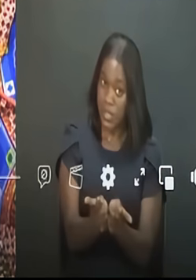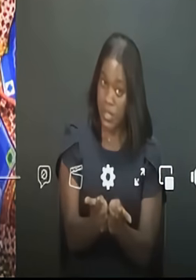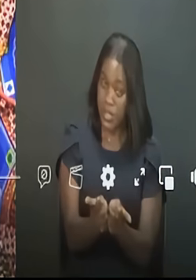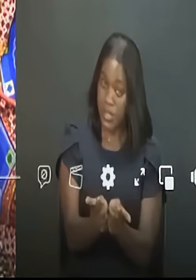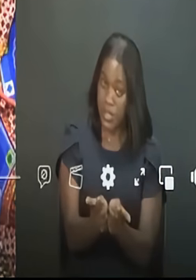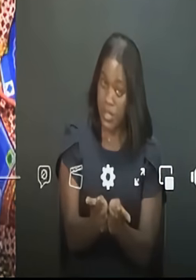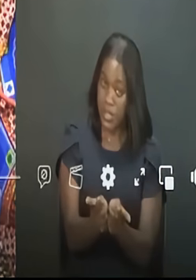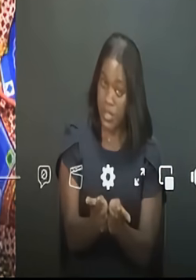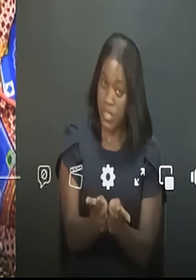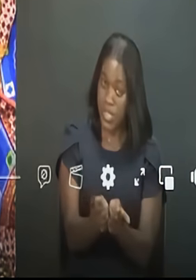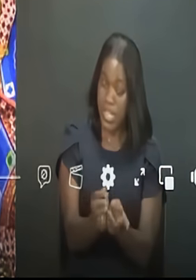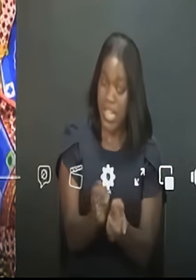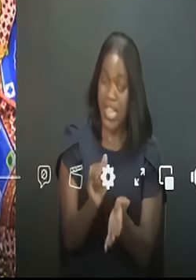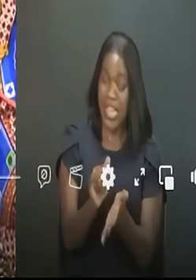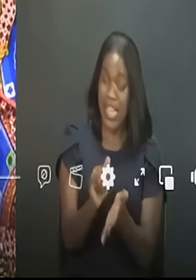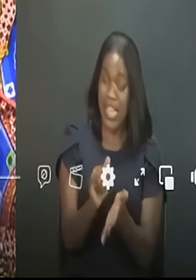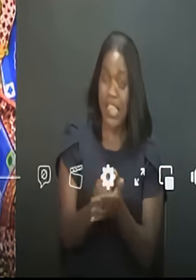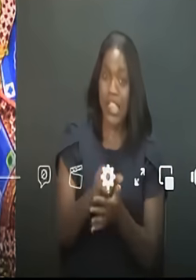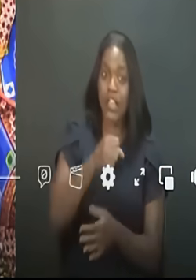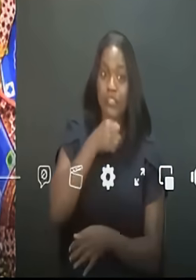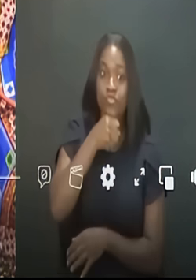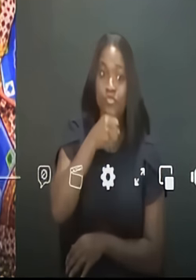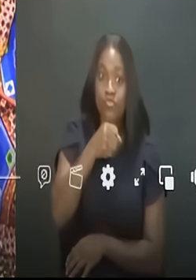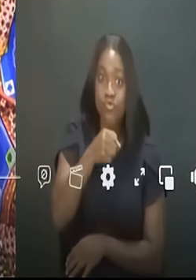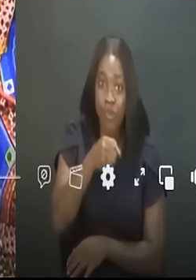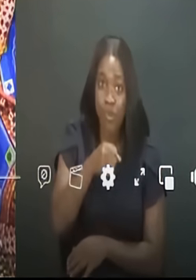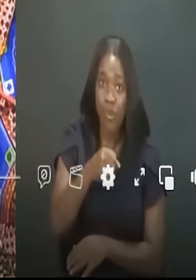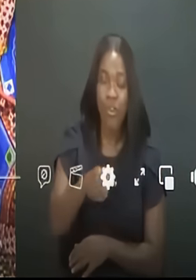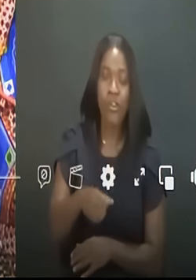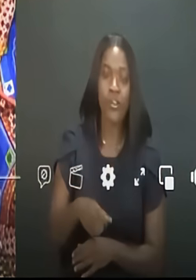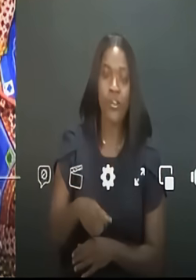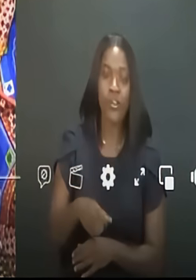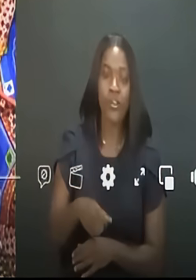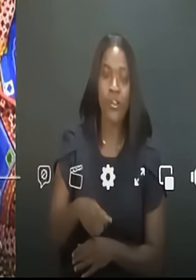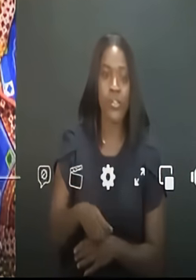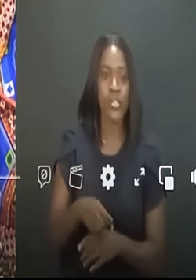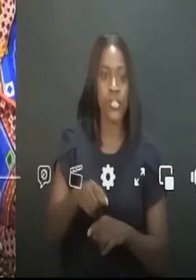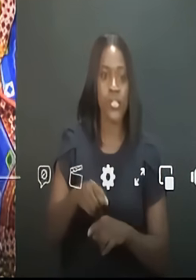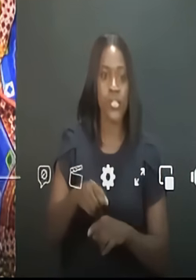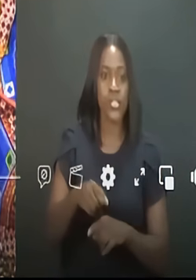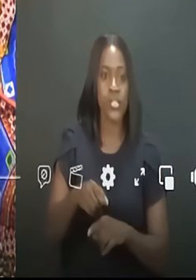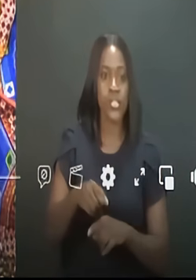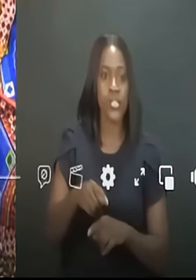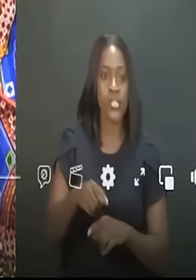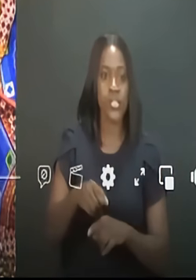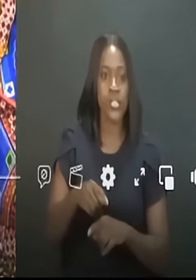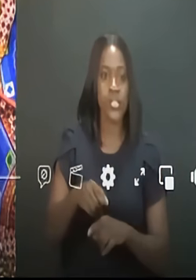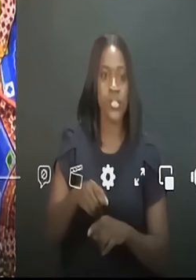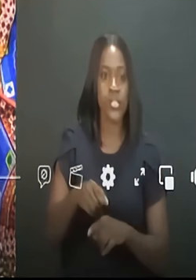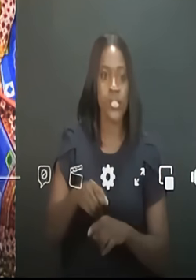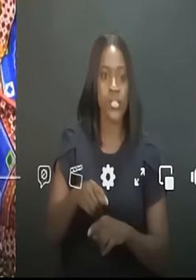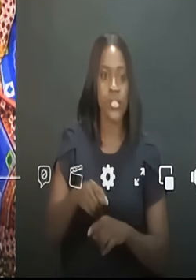by the Constitution for their views